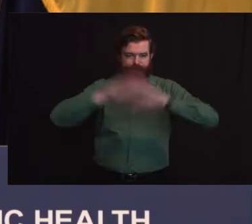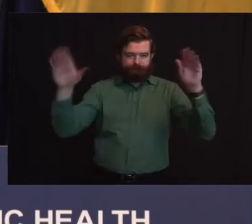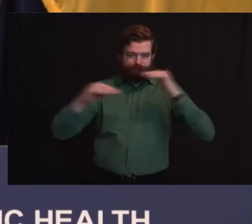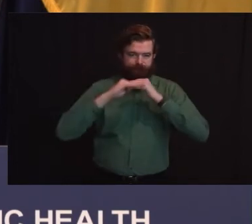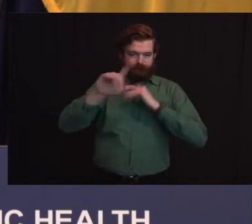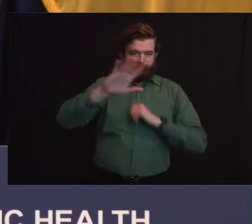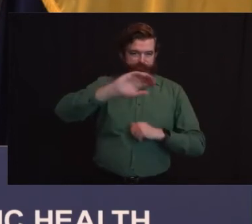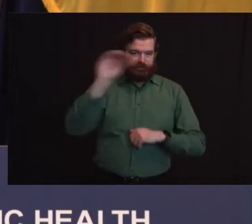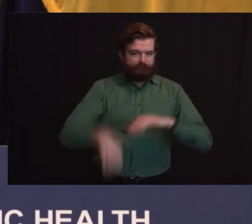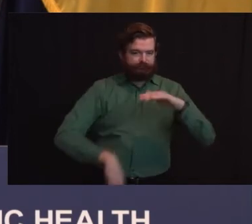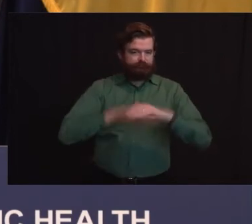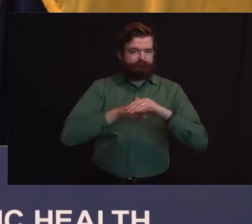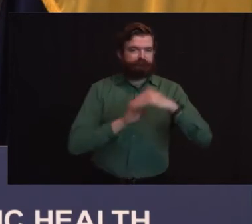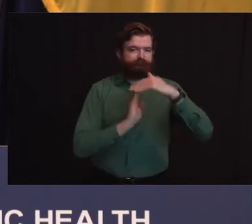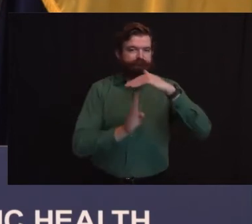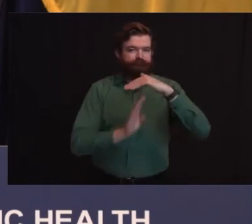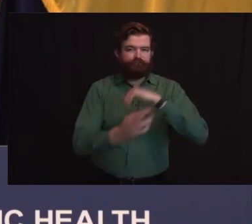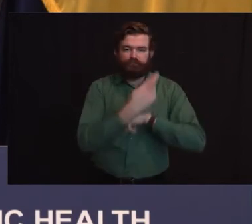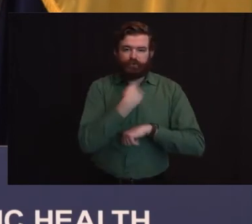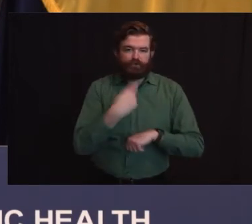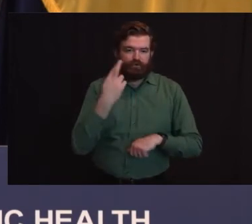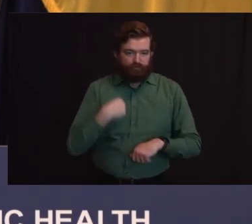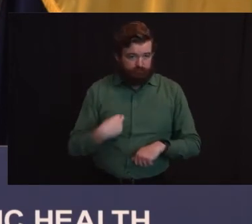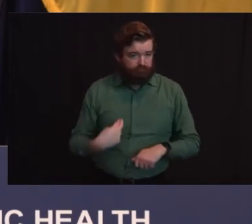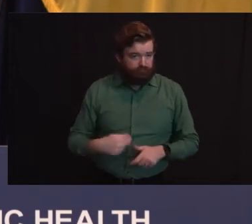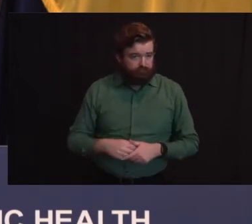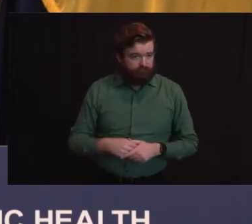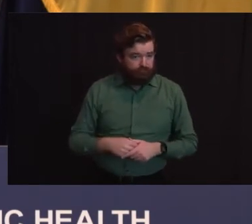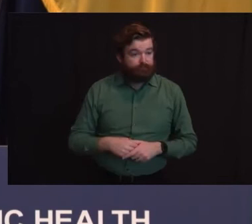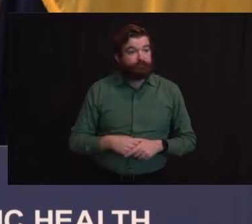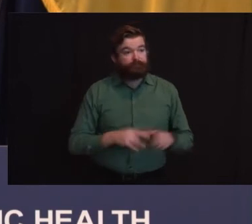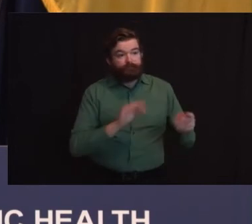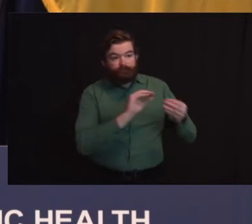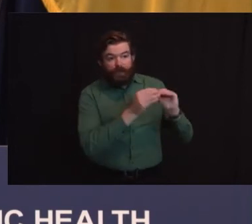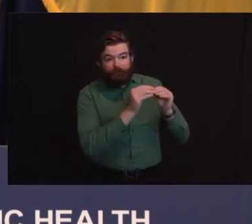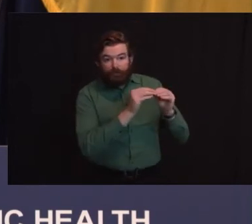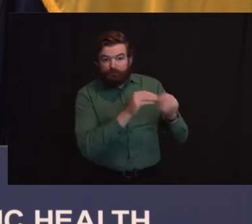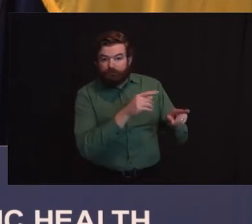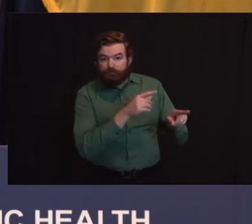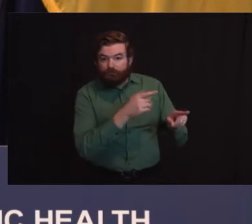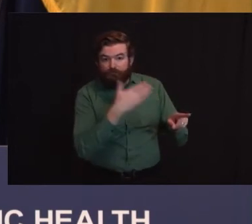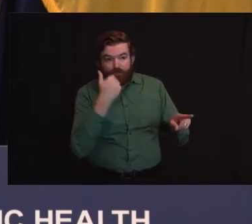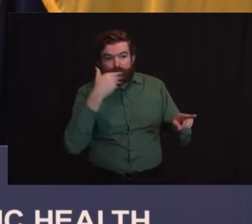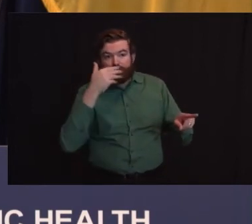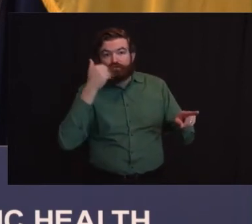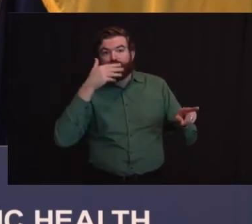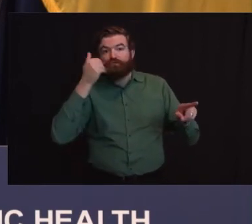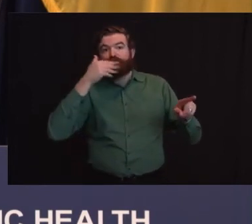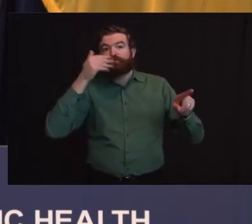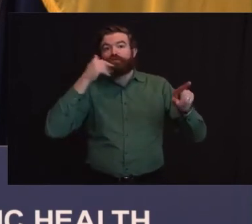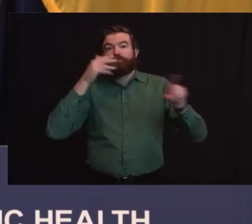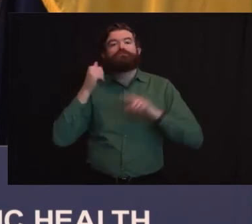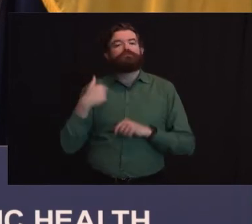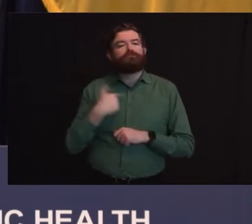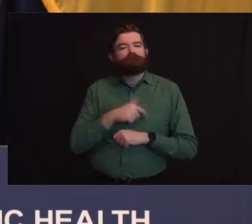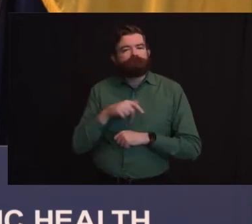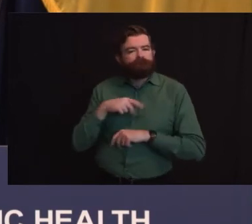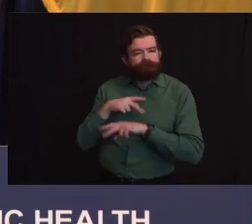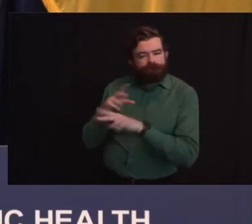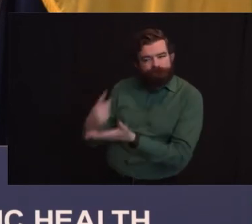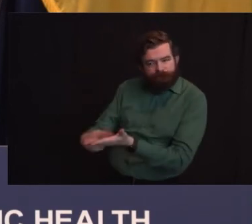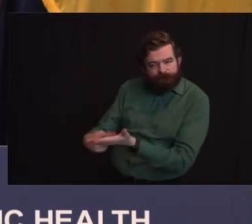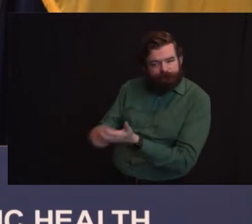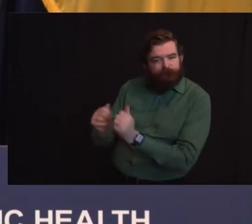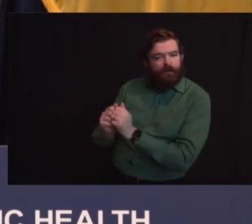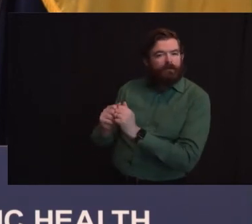if the numbers continue to get better, and obviously we'll defer to David, Tina, Judy, and team, we'll be able to take some